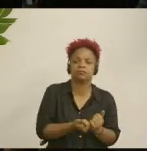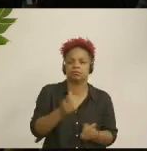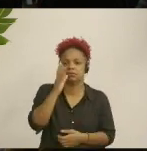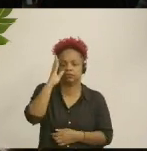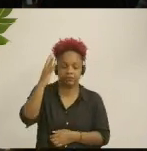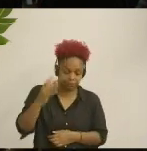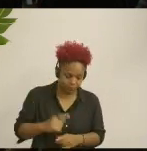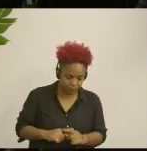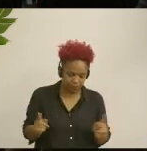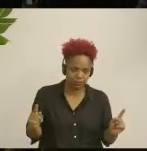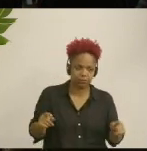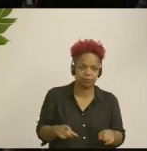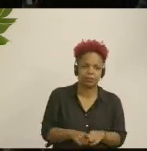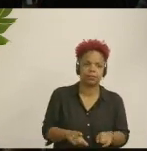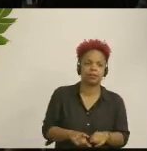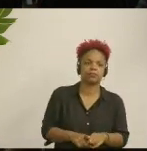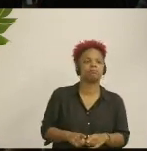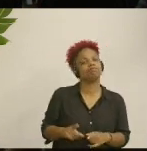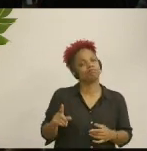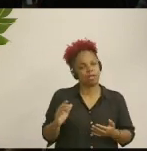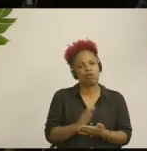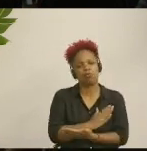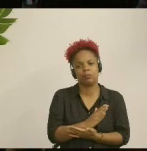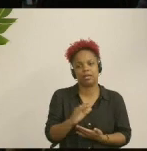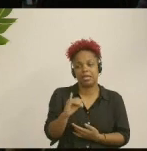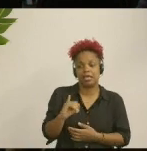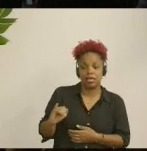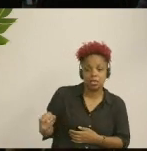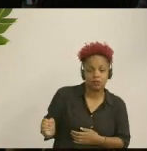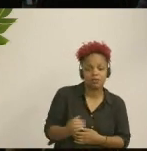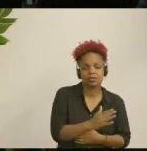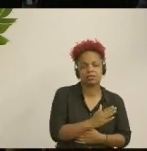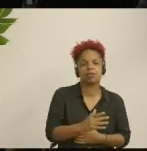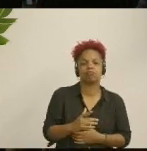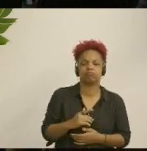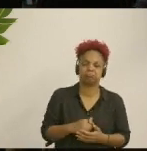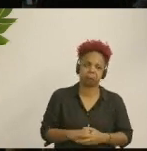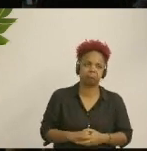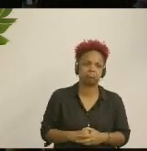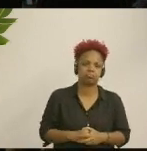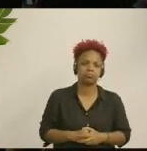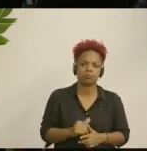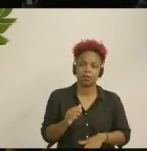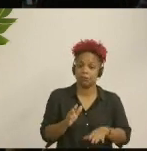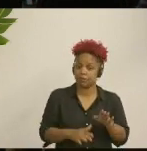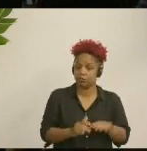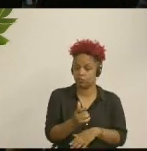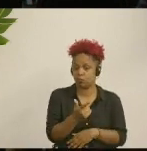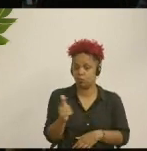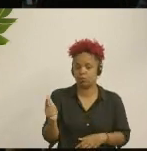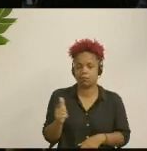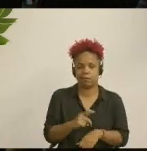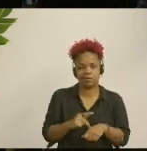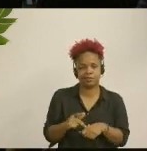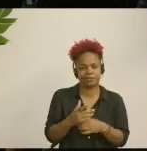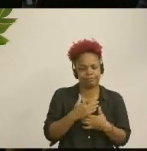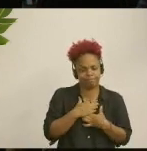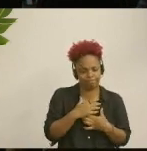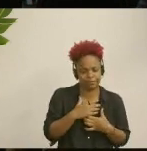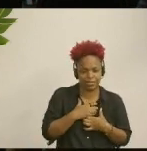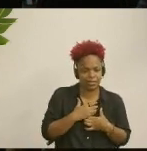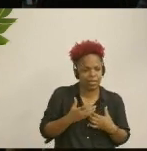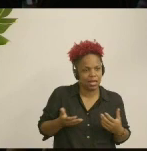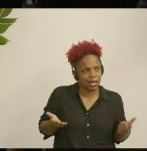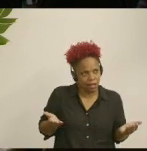So many of our peer countries feel that now is the time for a concerted push with governments. But